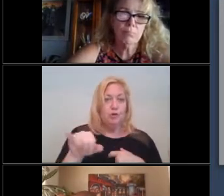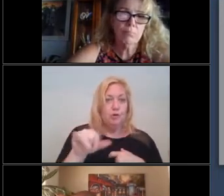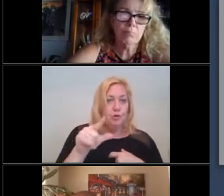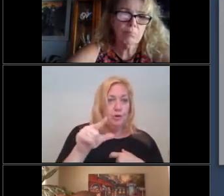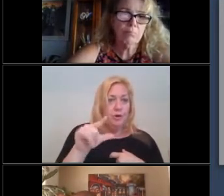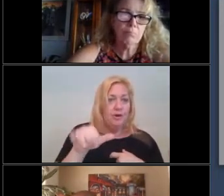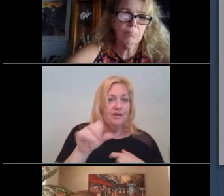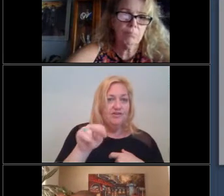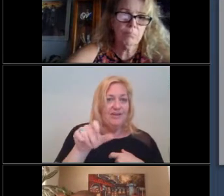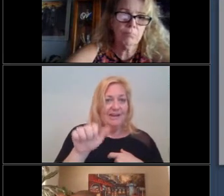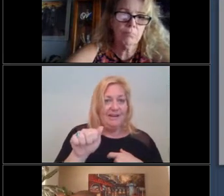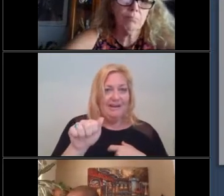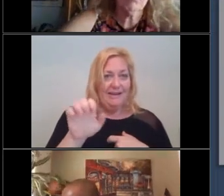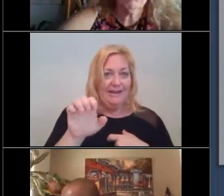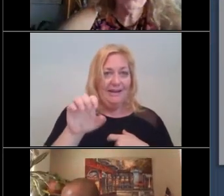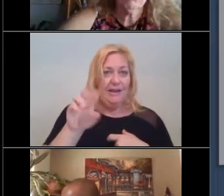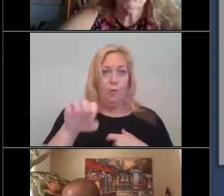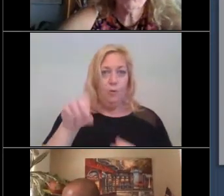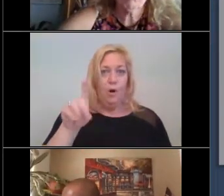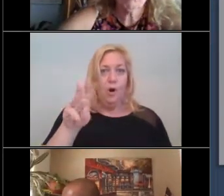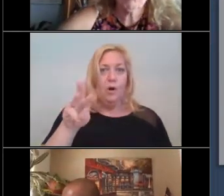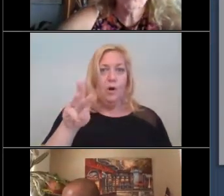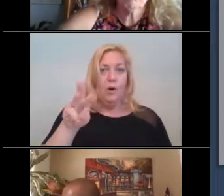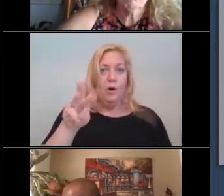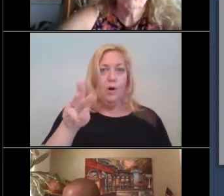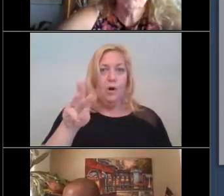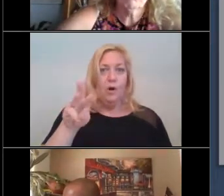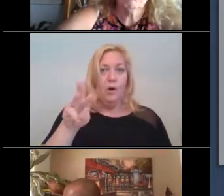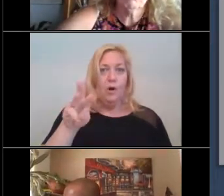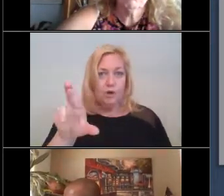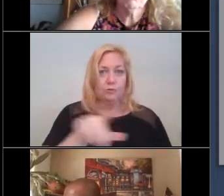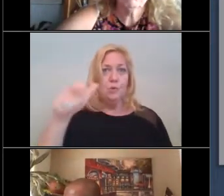for remarks and reflections. Thank you.